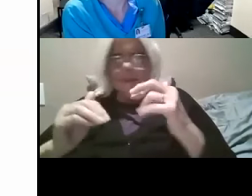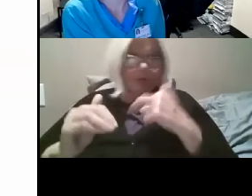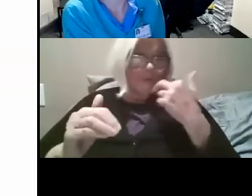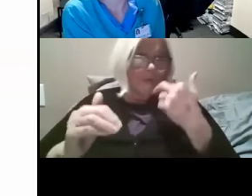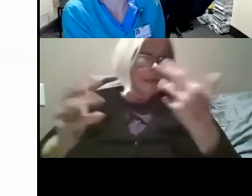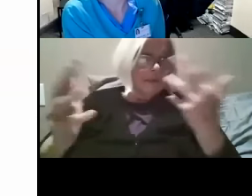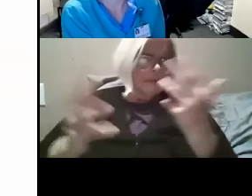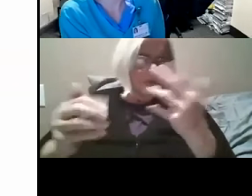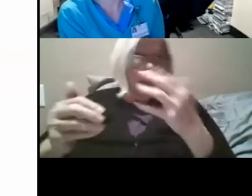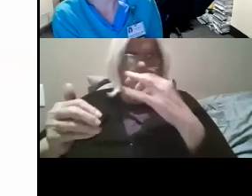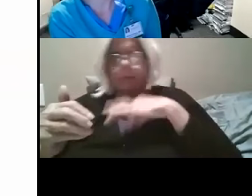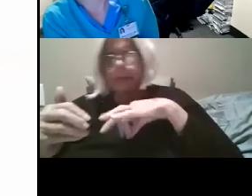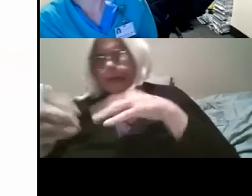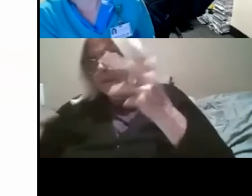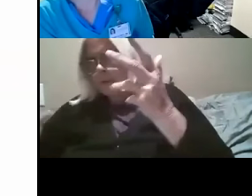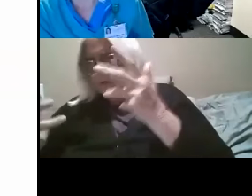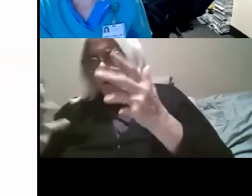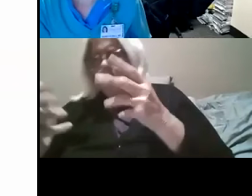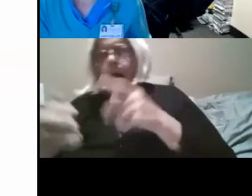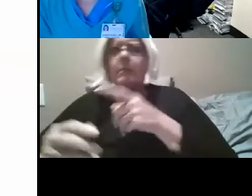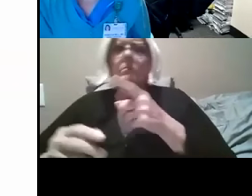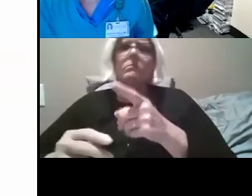stays. If